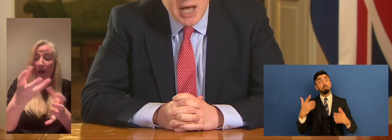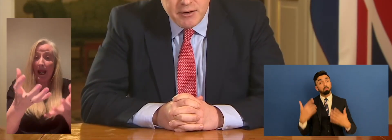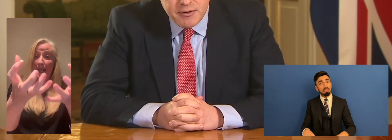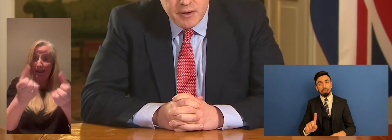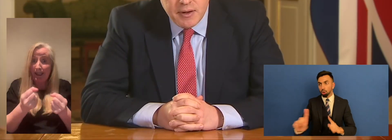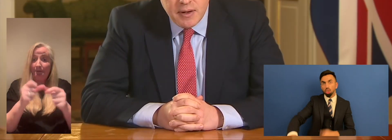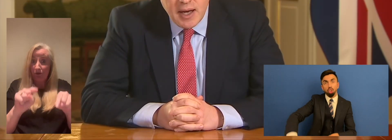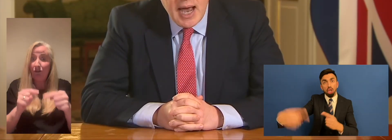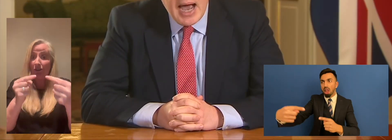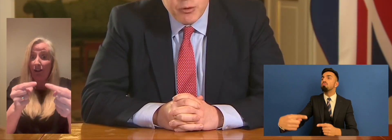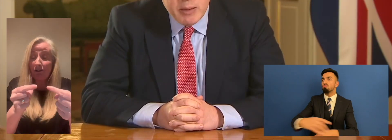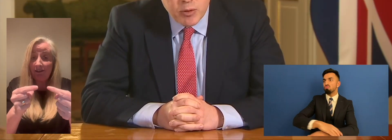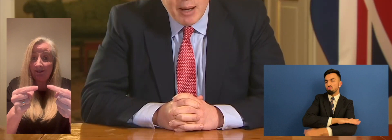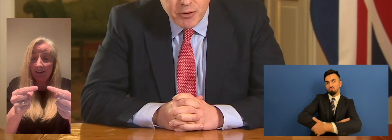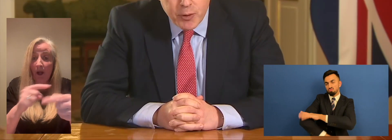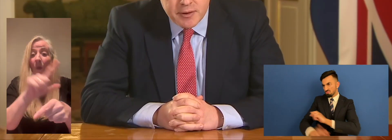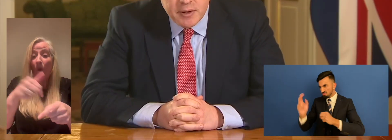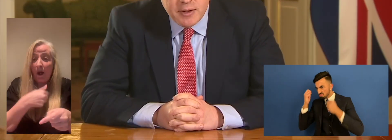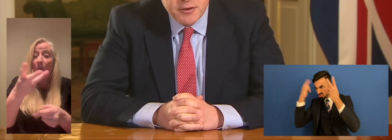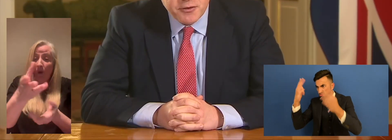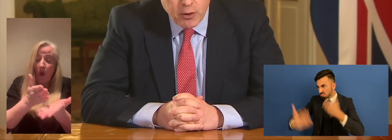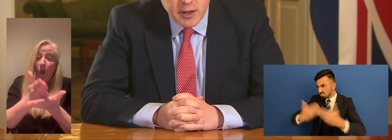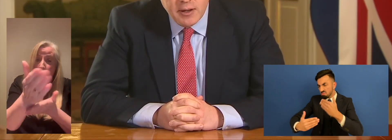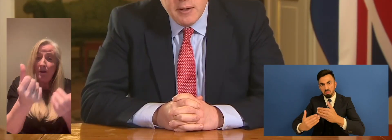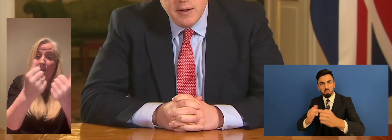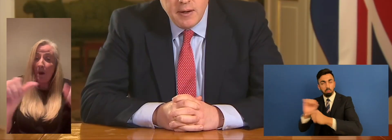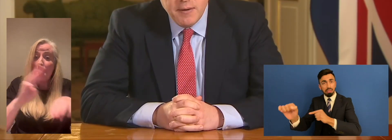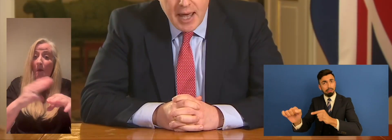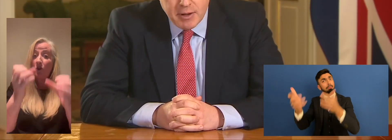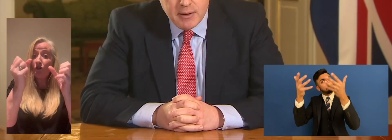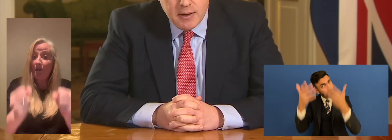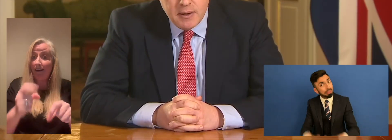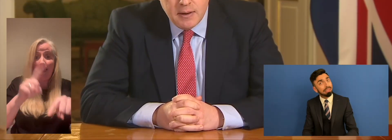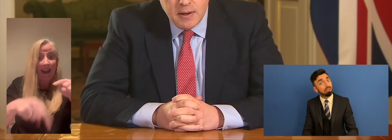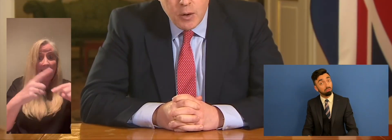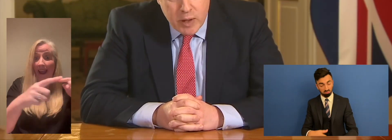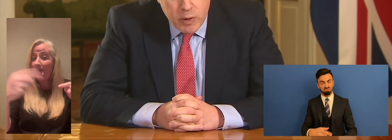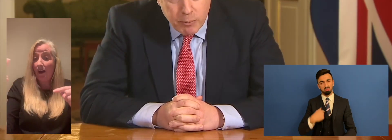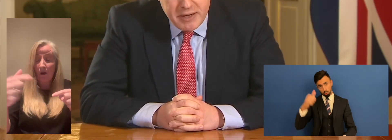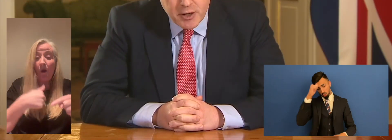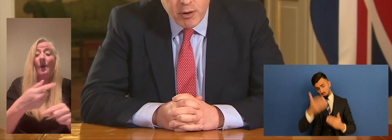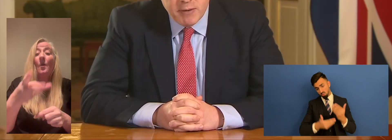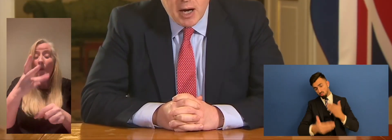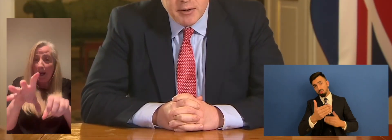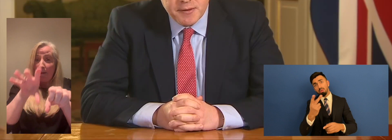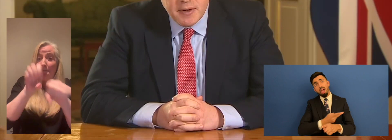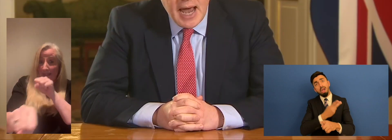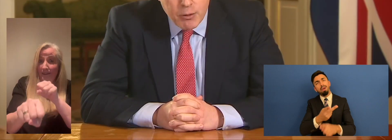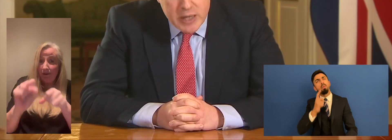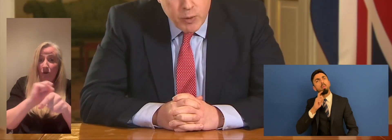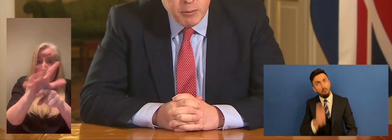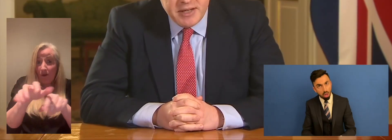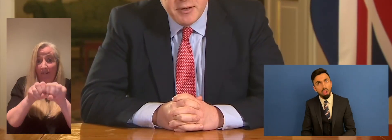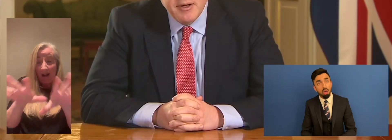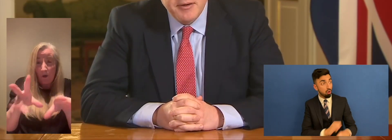to that challenge and we will come through it stronger than ever. We will beat the coronavirus